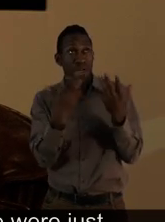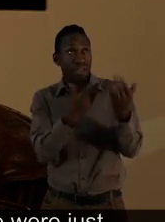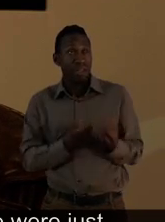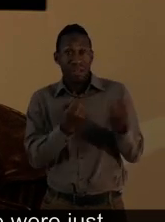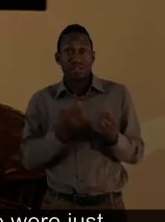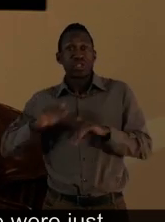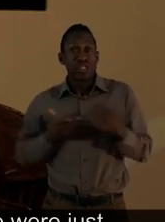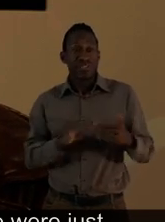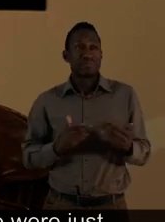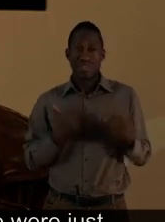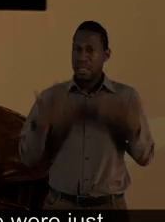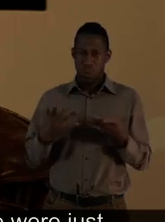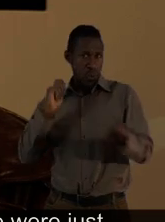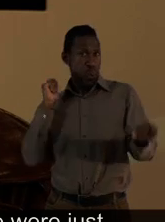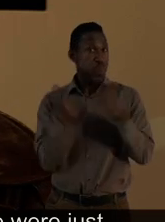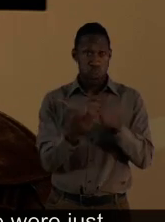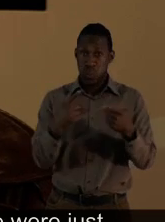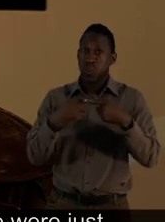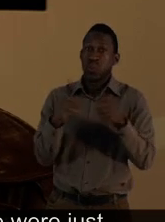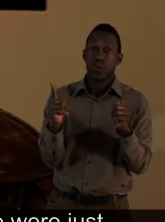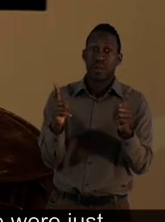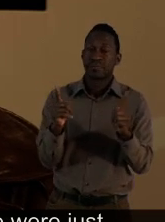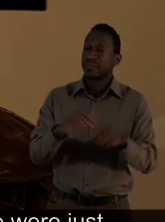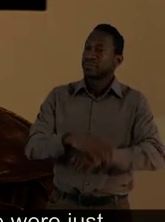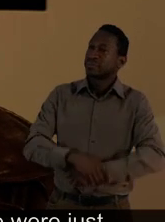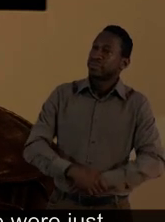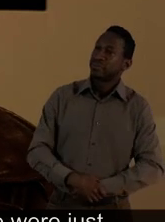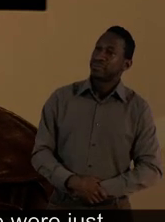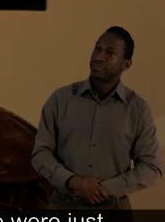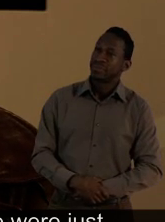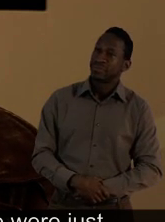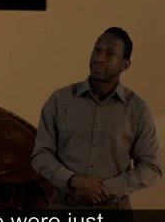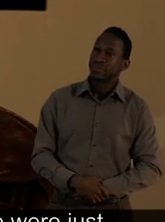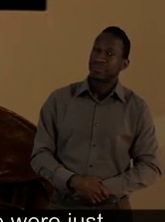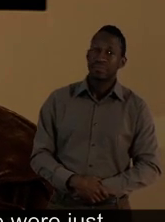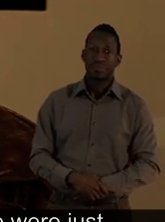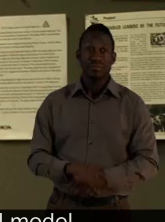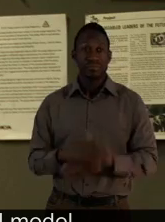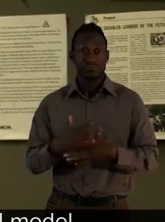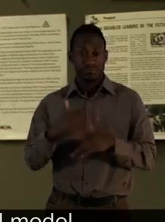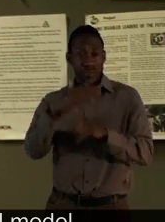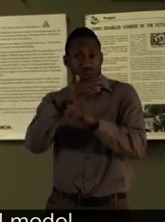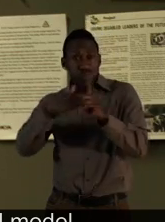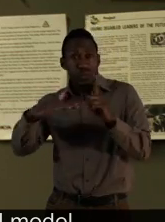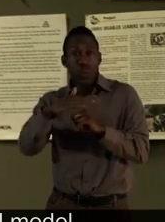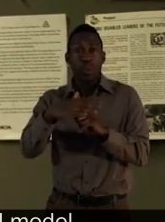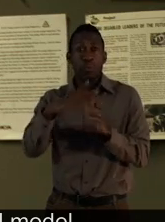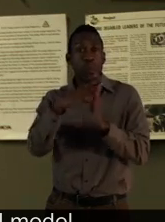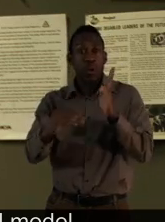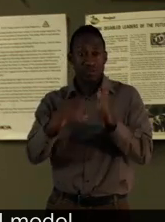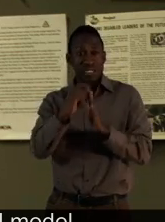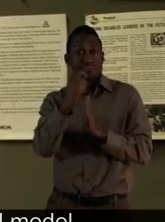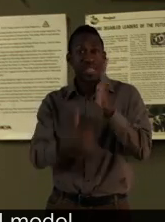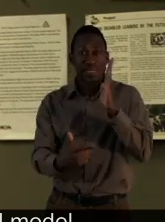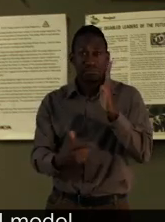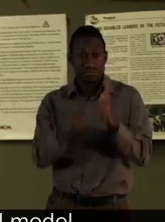be, where people were just passive recipients of services. How would you describe the